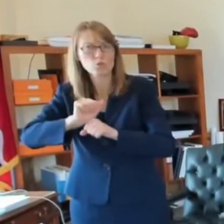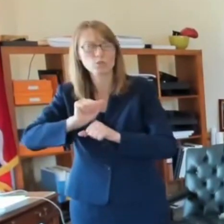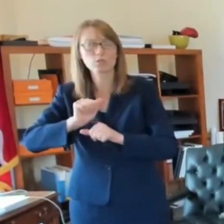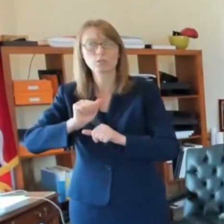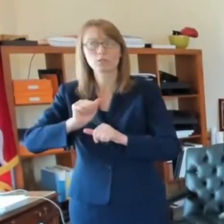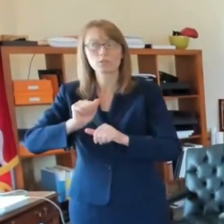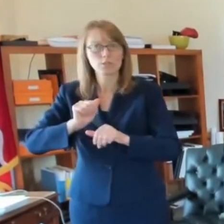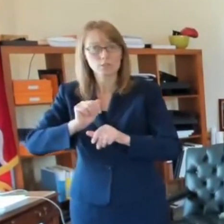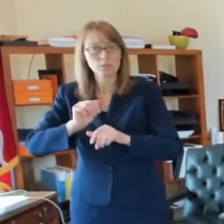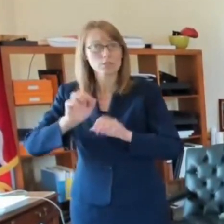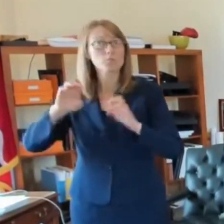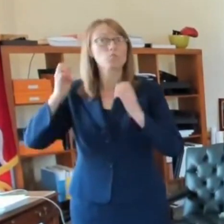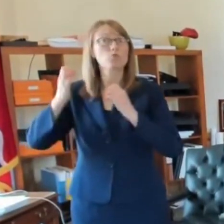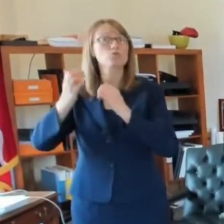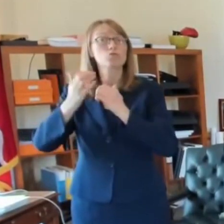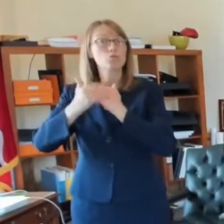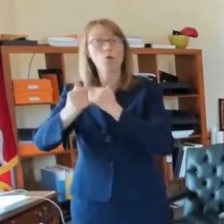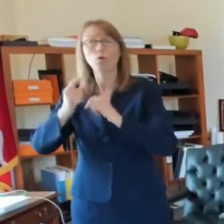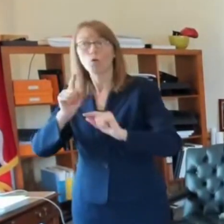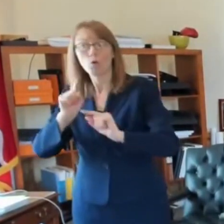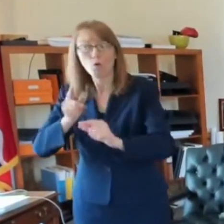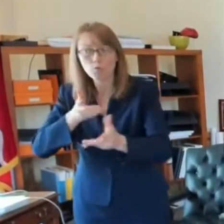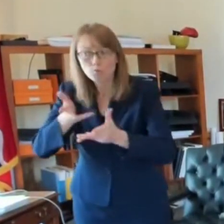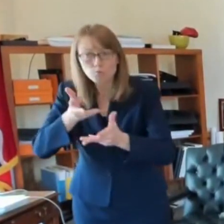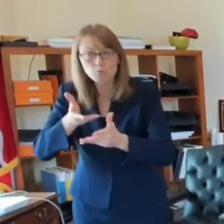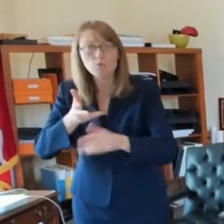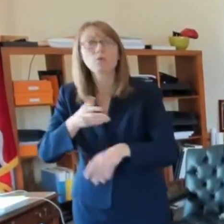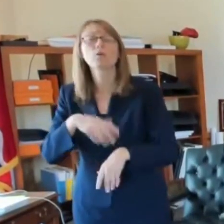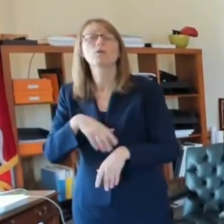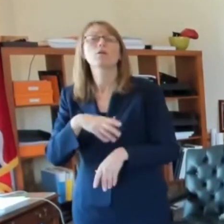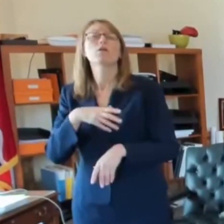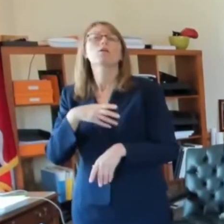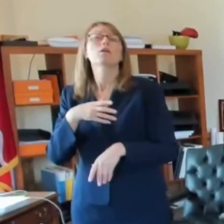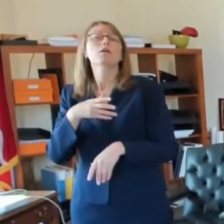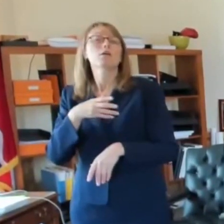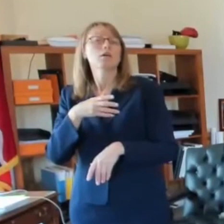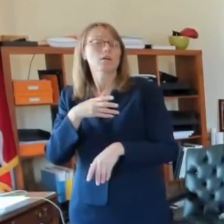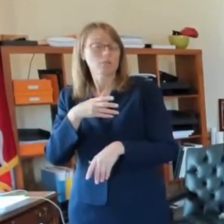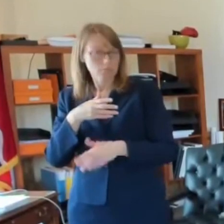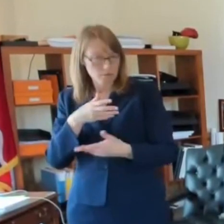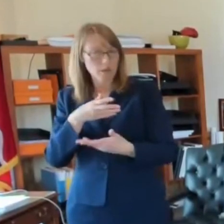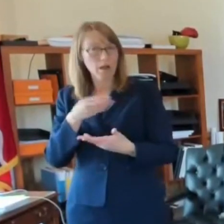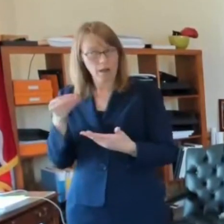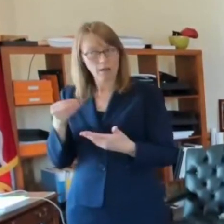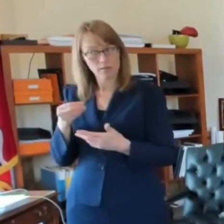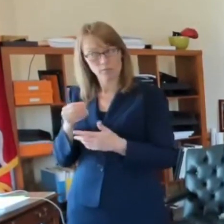to calls and enforcing. And just